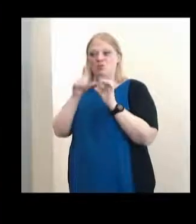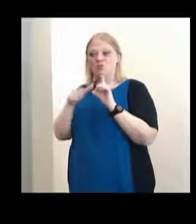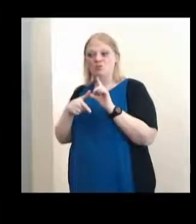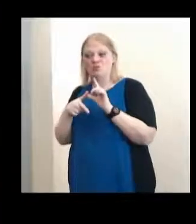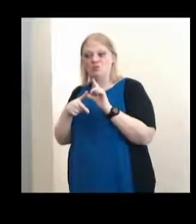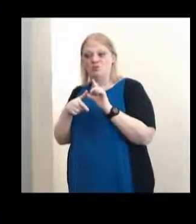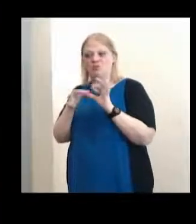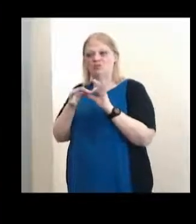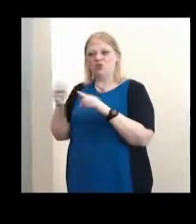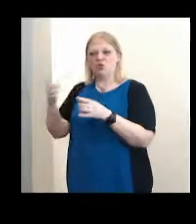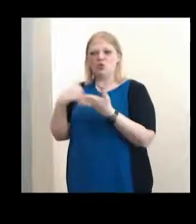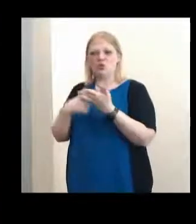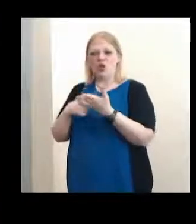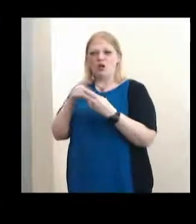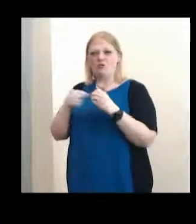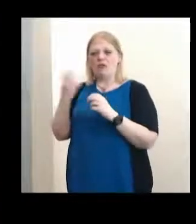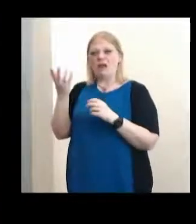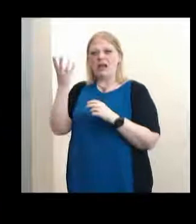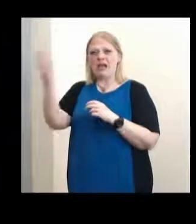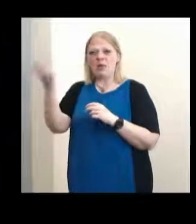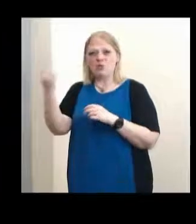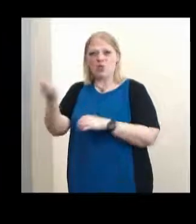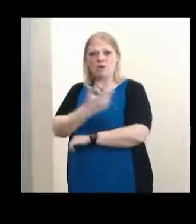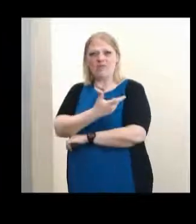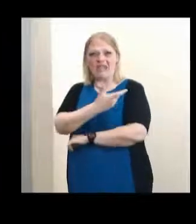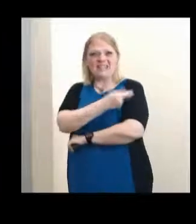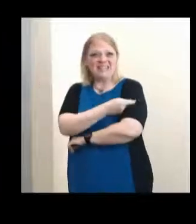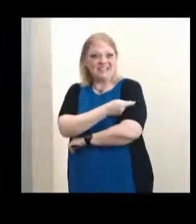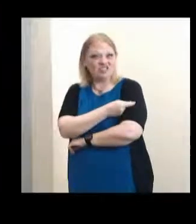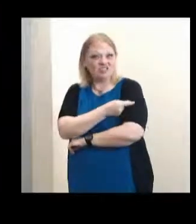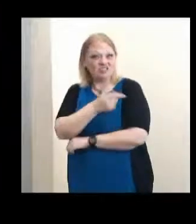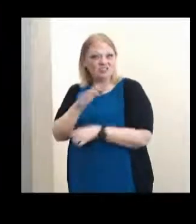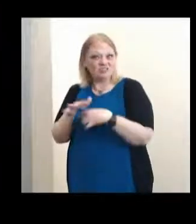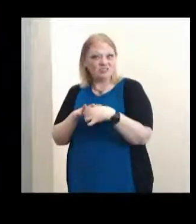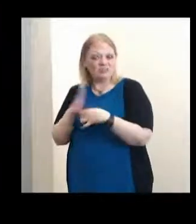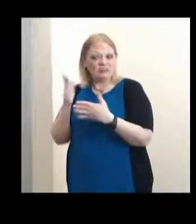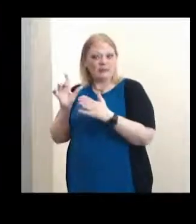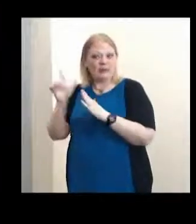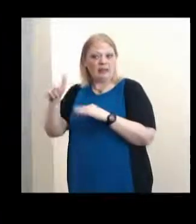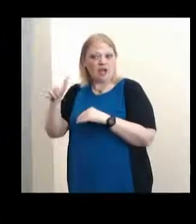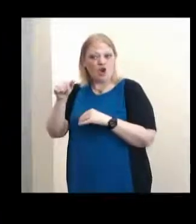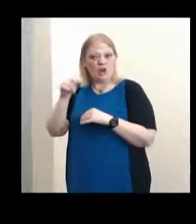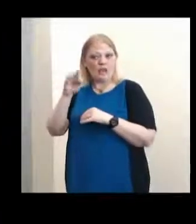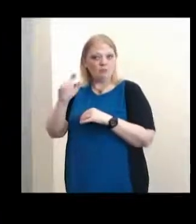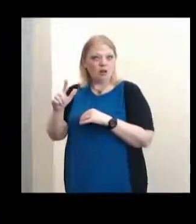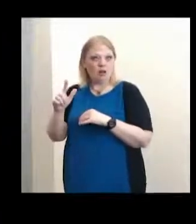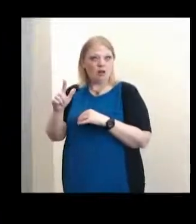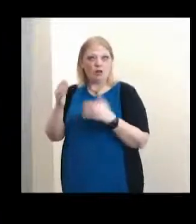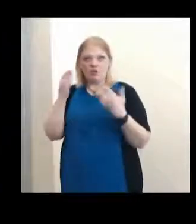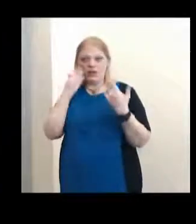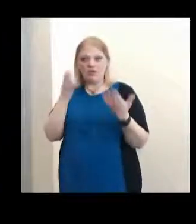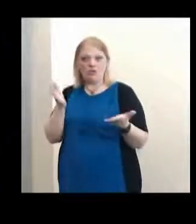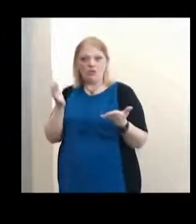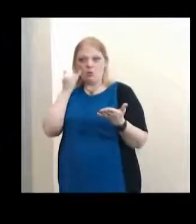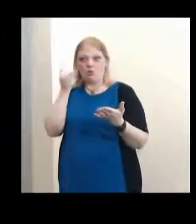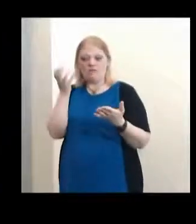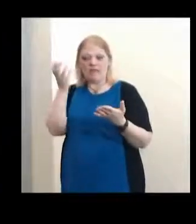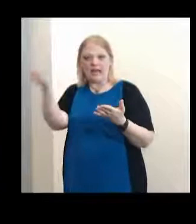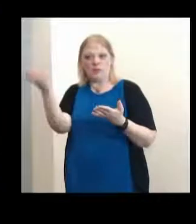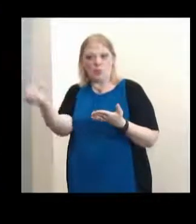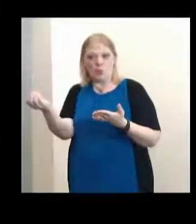related, but you've talked about outdoor vaccination sites, maybe later in April, and I didn't know if